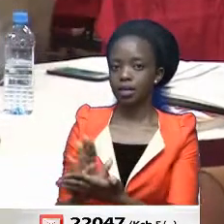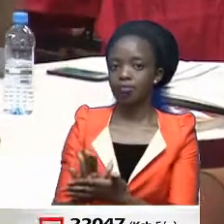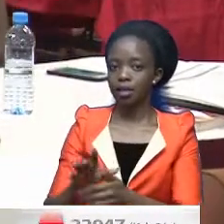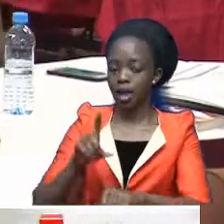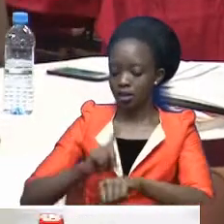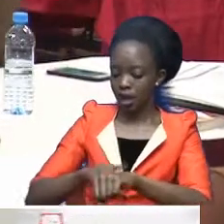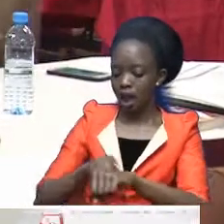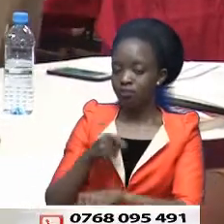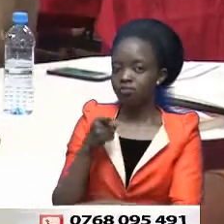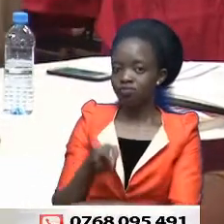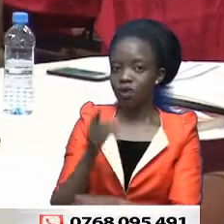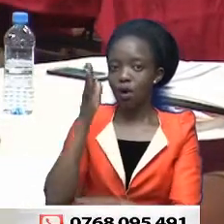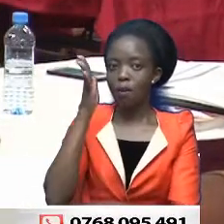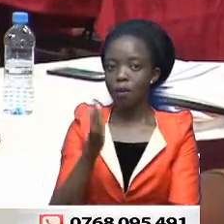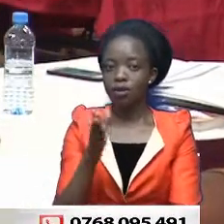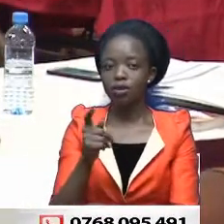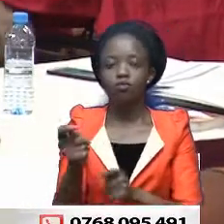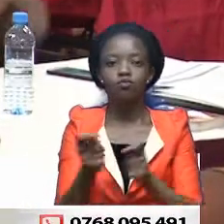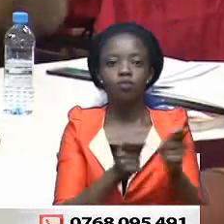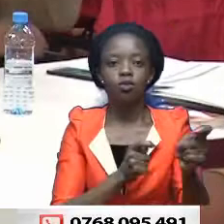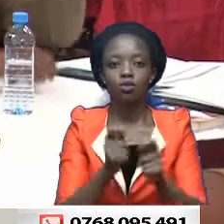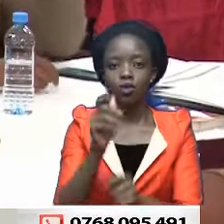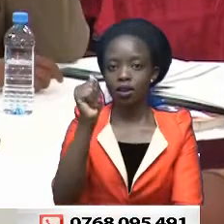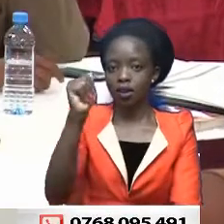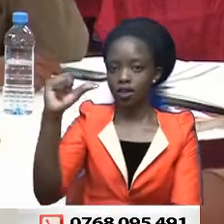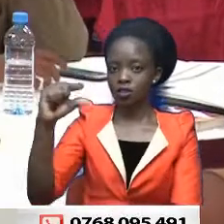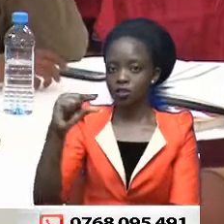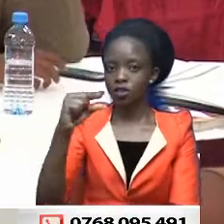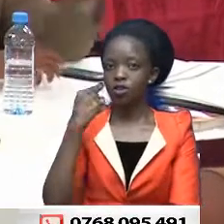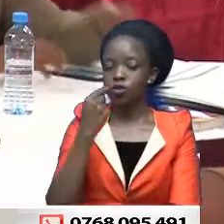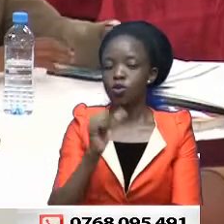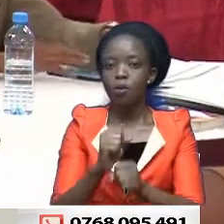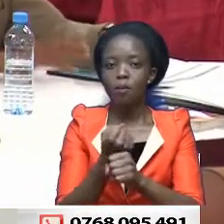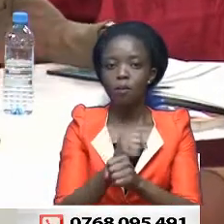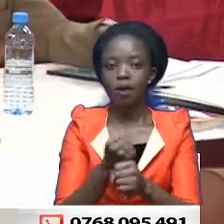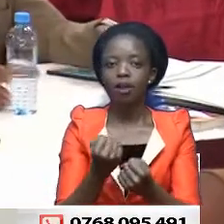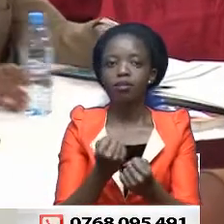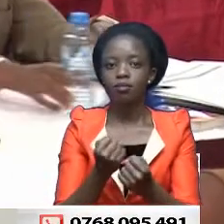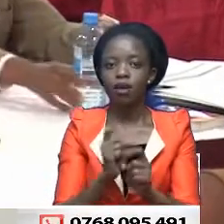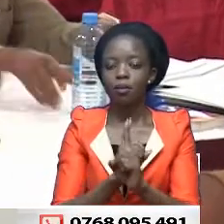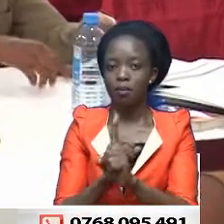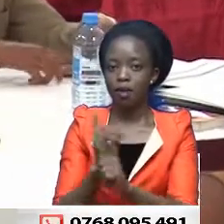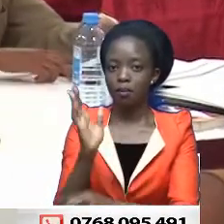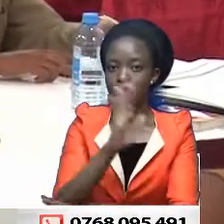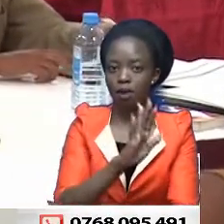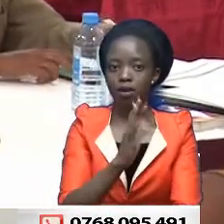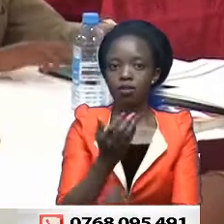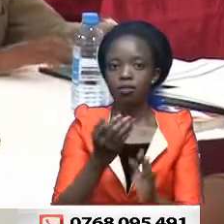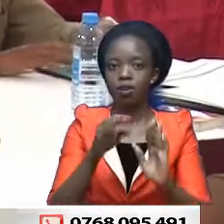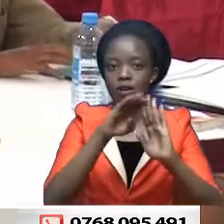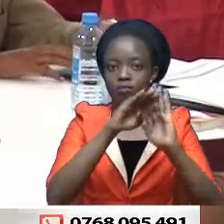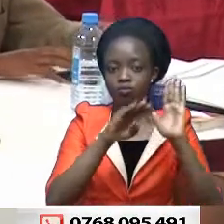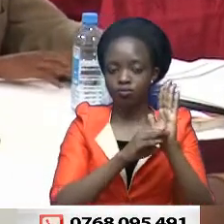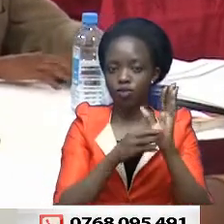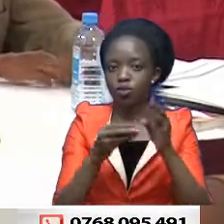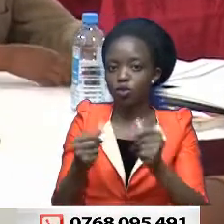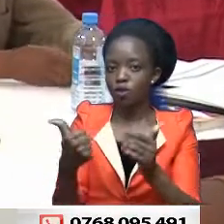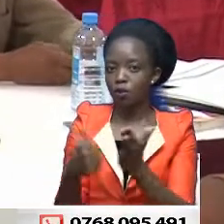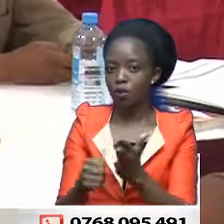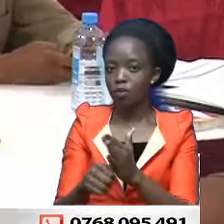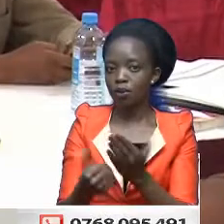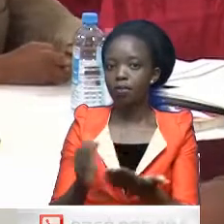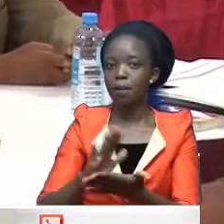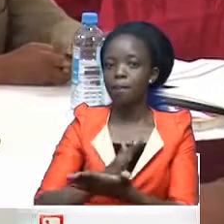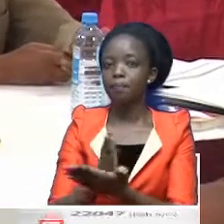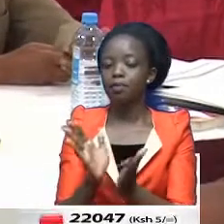that he did direct the Attorney General that there was need to come up with a comprehensive regime to manage conflict of interest in public